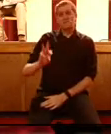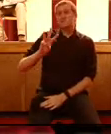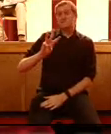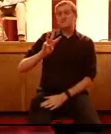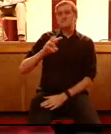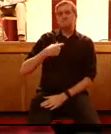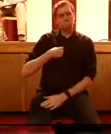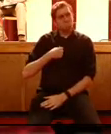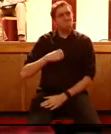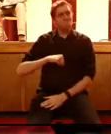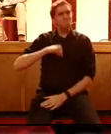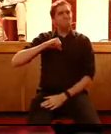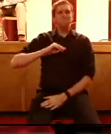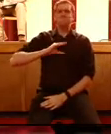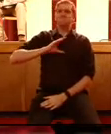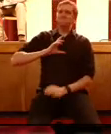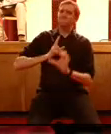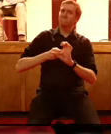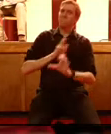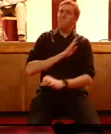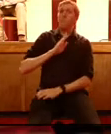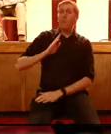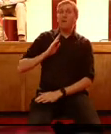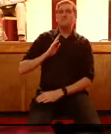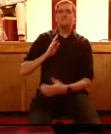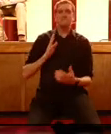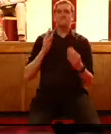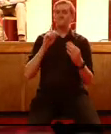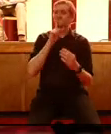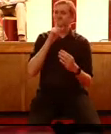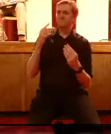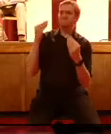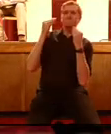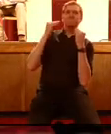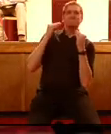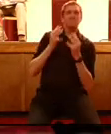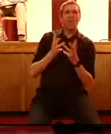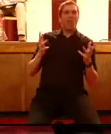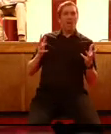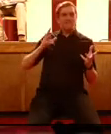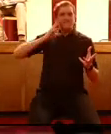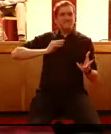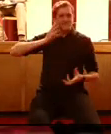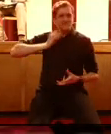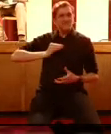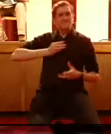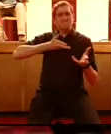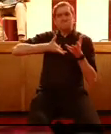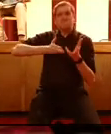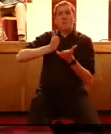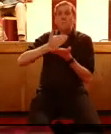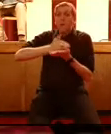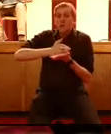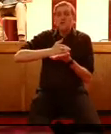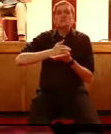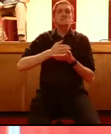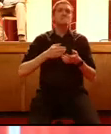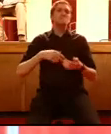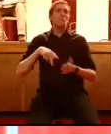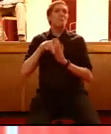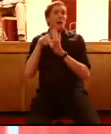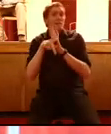proud of being on the school board. It gave me a great deal of experience dealing with budgets,